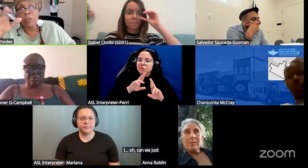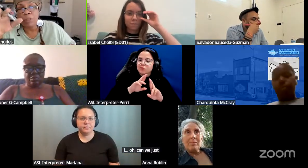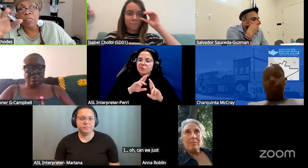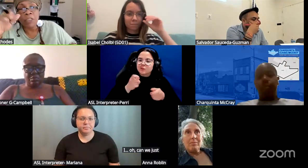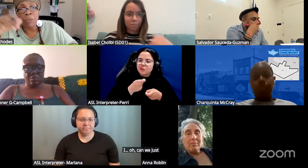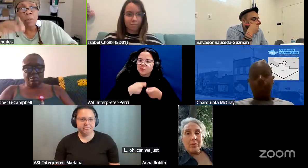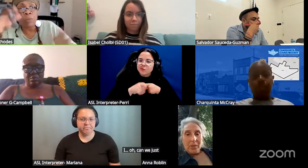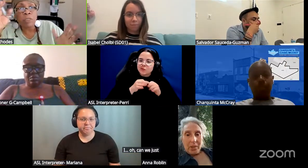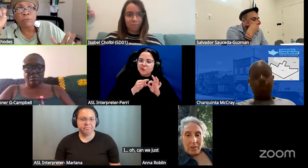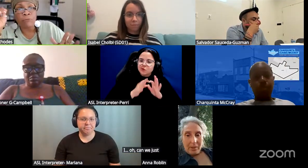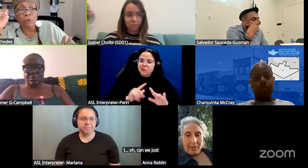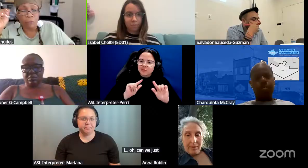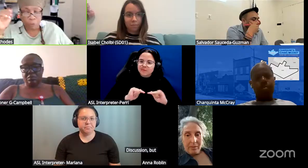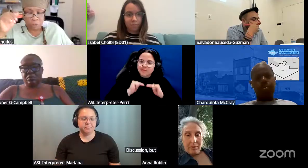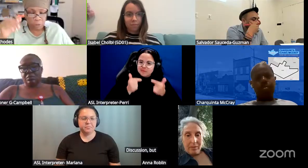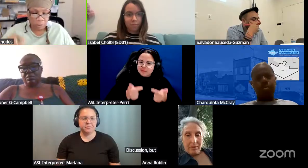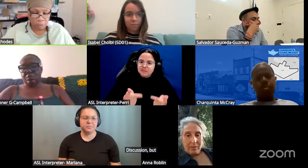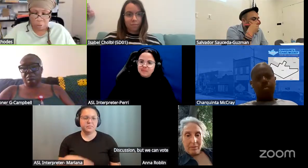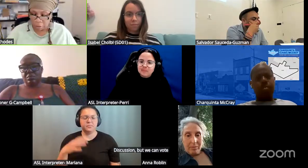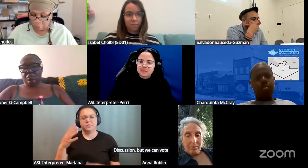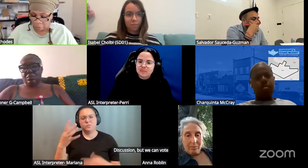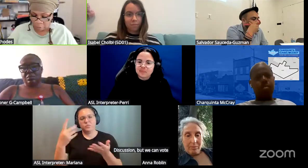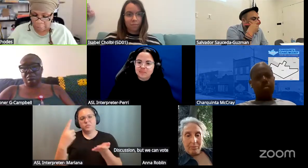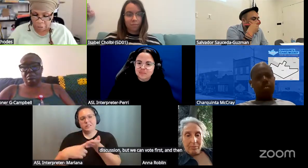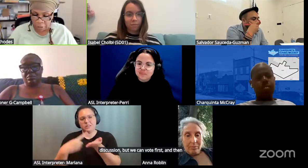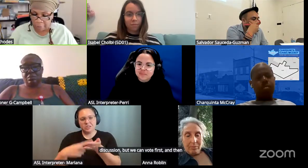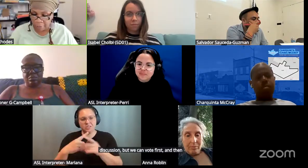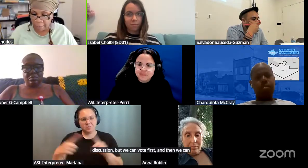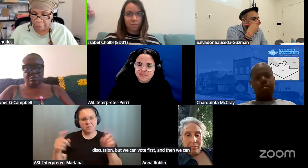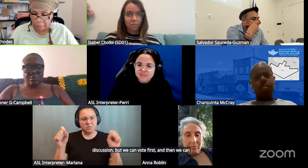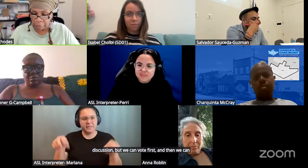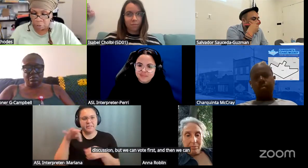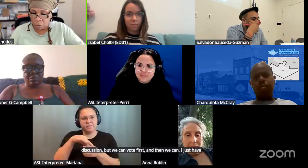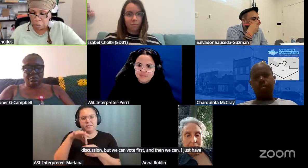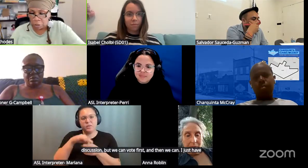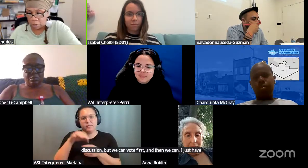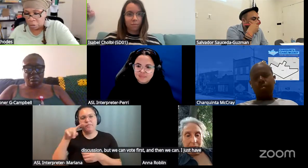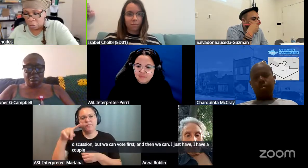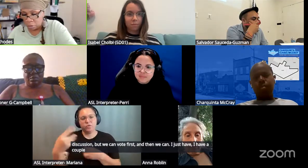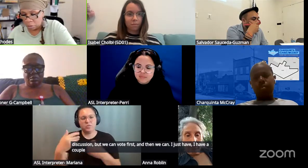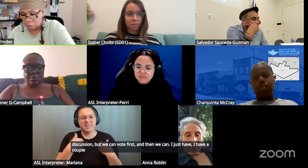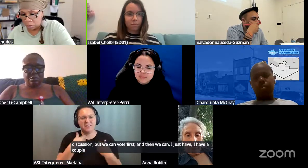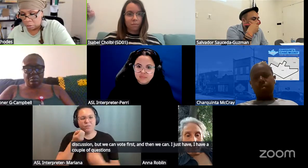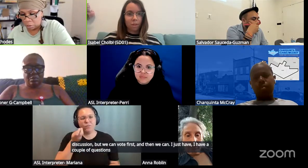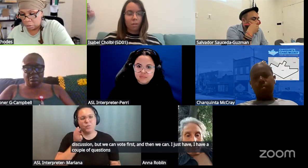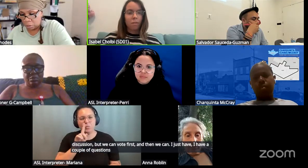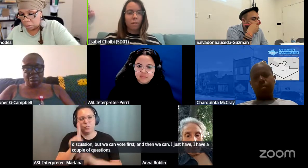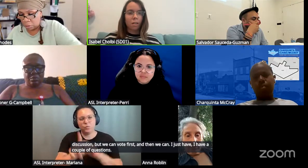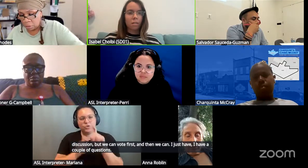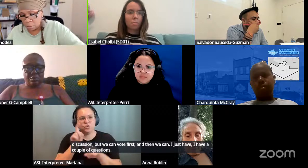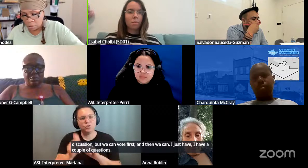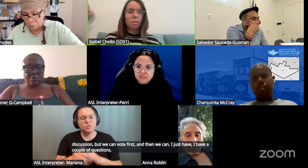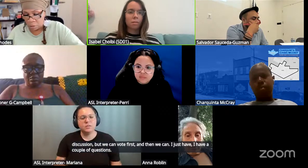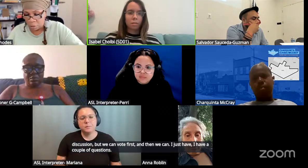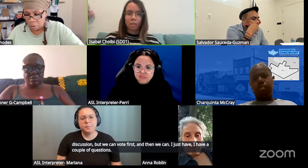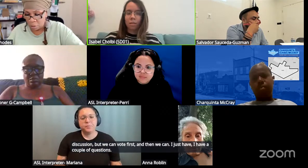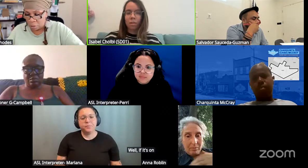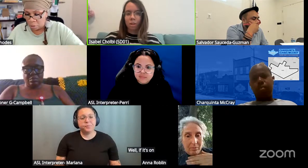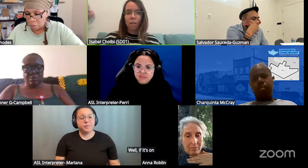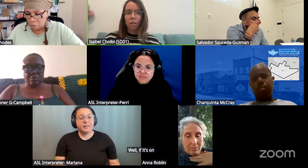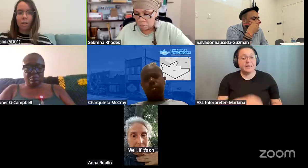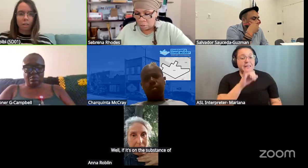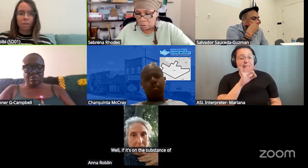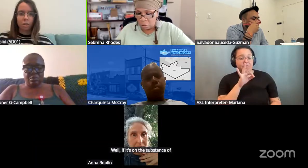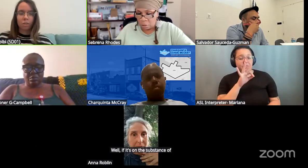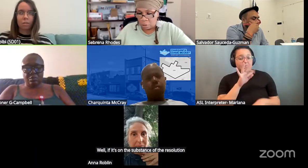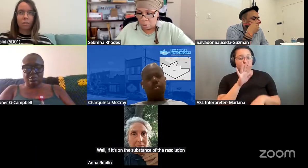this discussion, but we can vote first and then I have a couple of questions. well, if it's on the substance of the